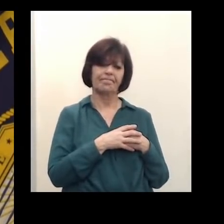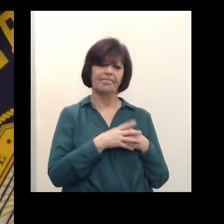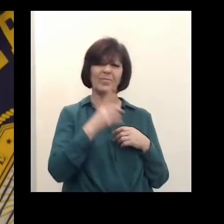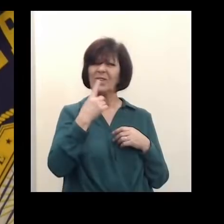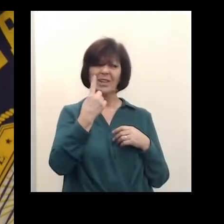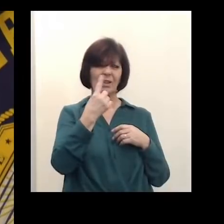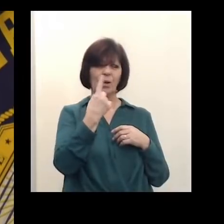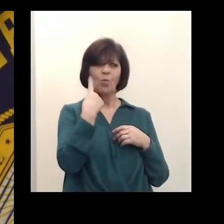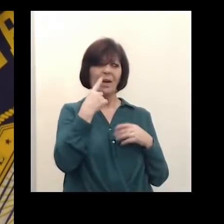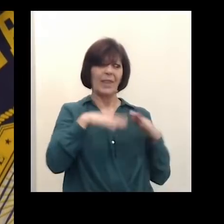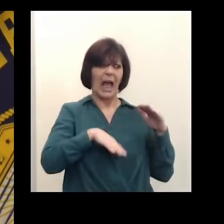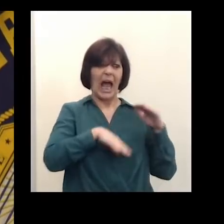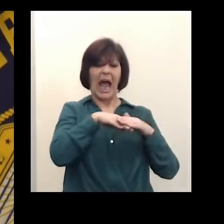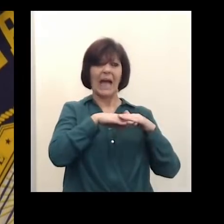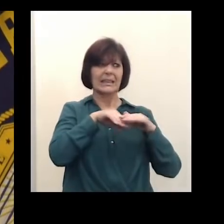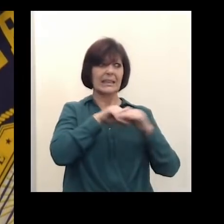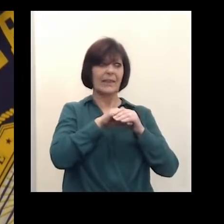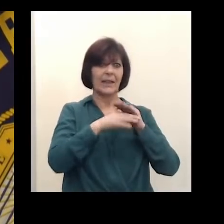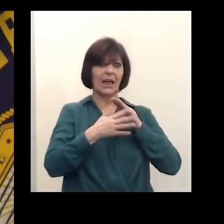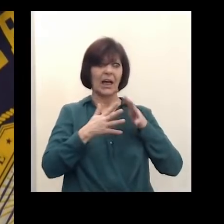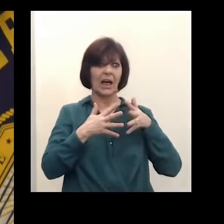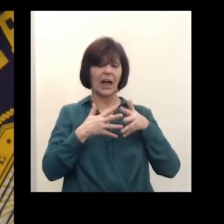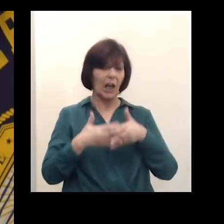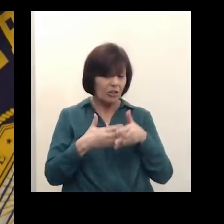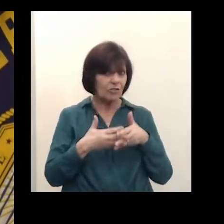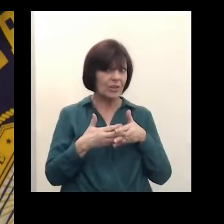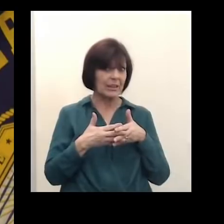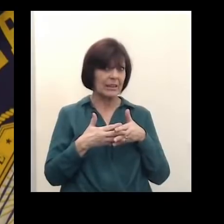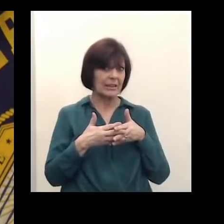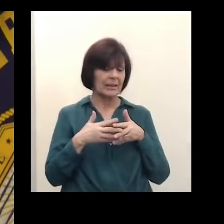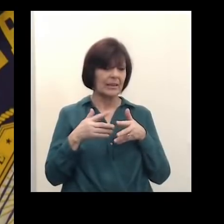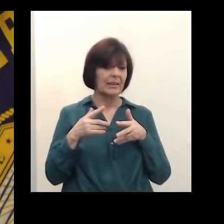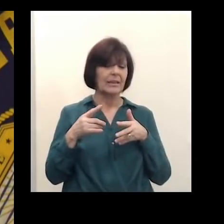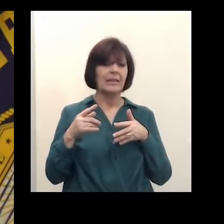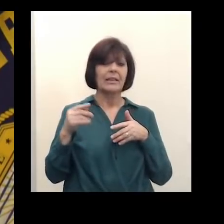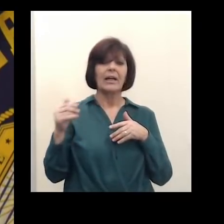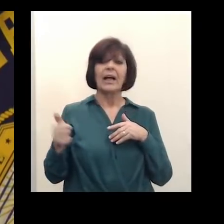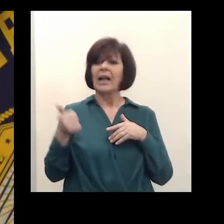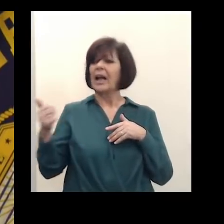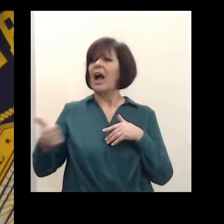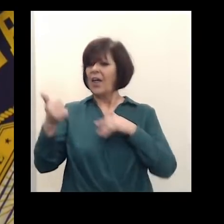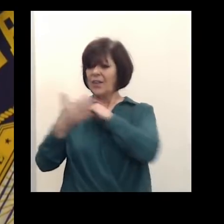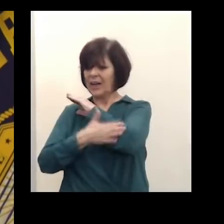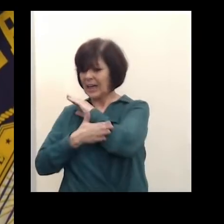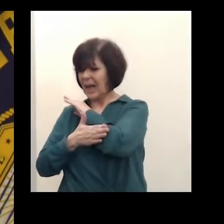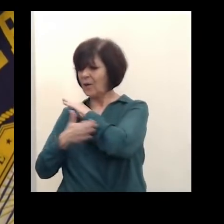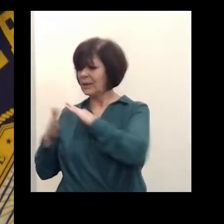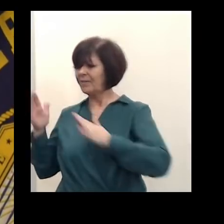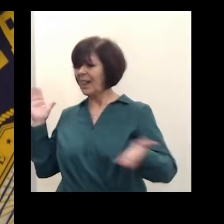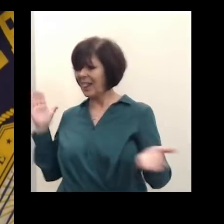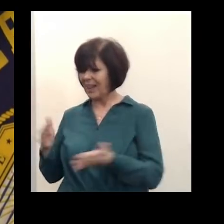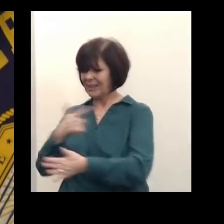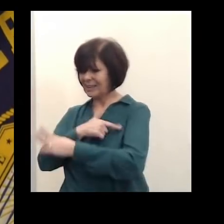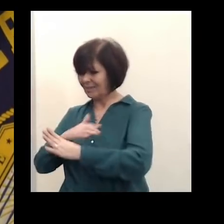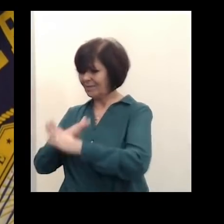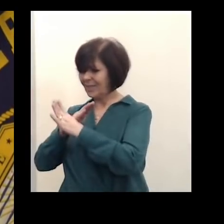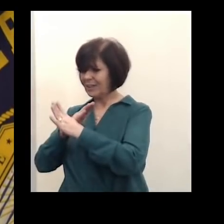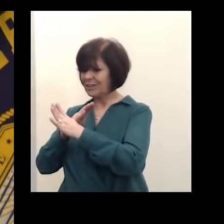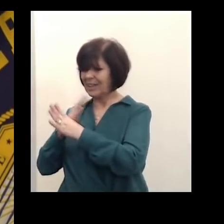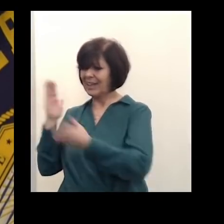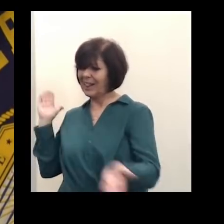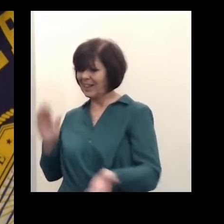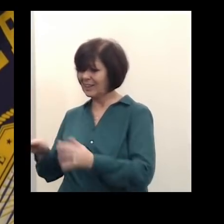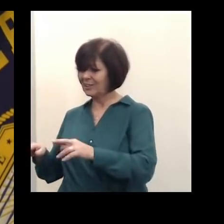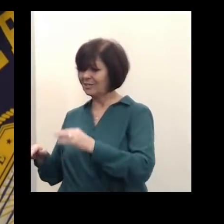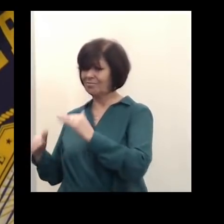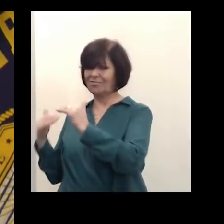across the country. And there are other counties that have lower vaccination rates and fewer restrictions than Erie County has. So I didn't know if you had any insight to